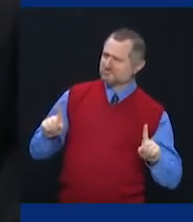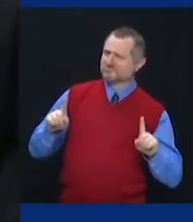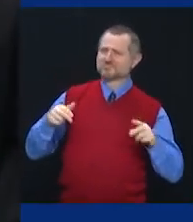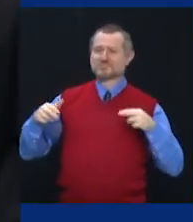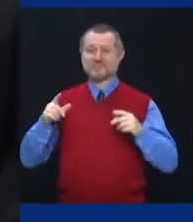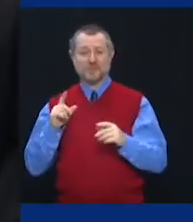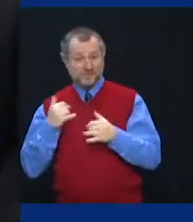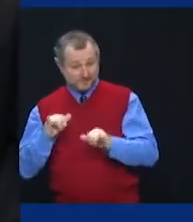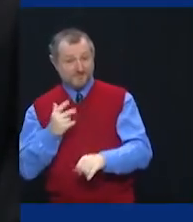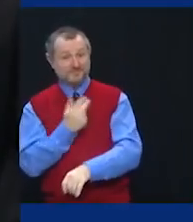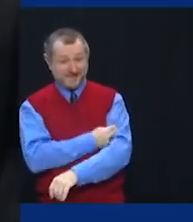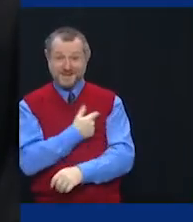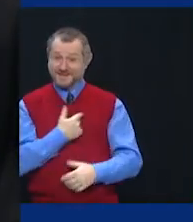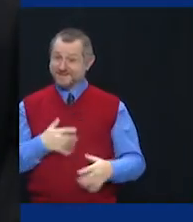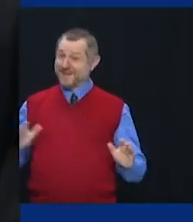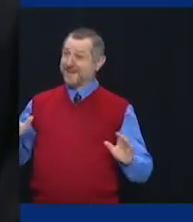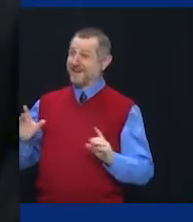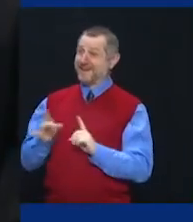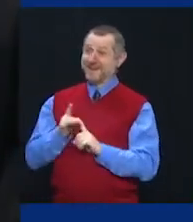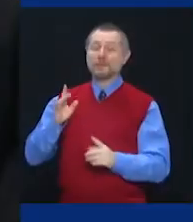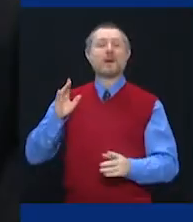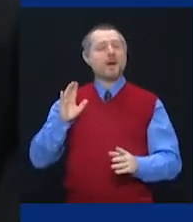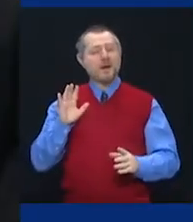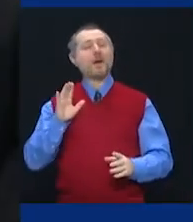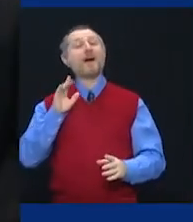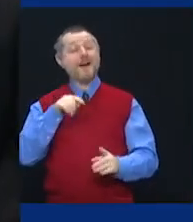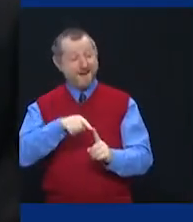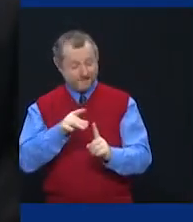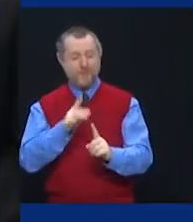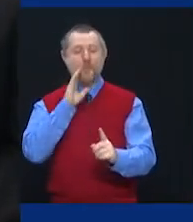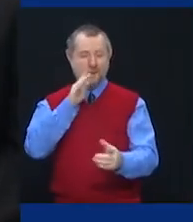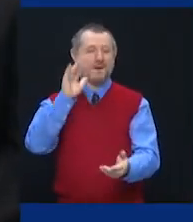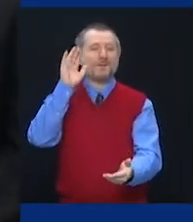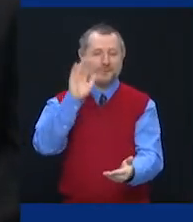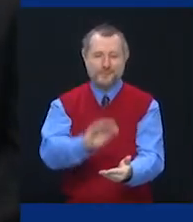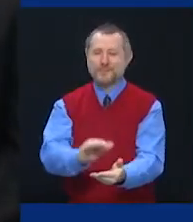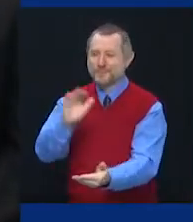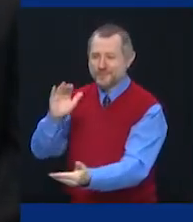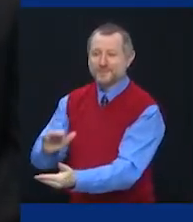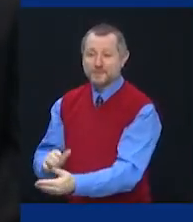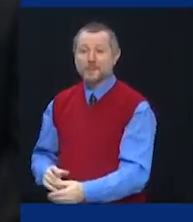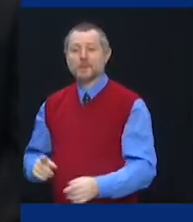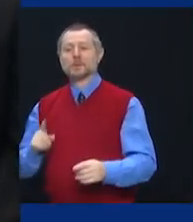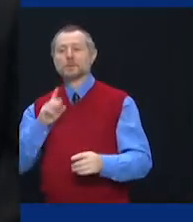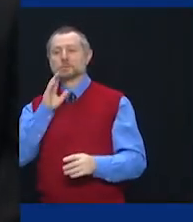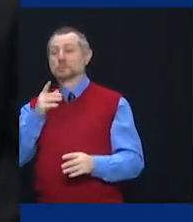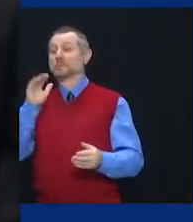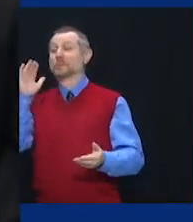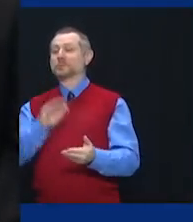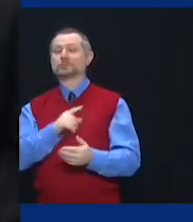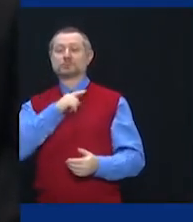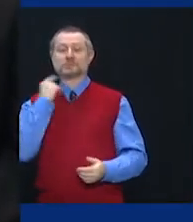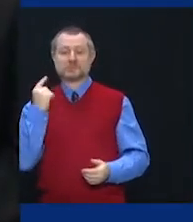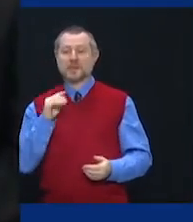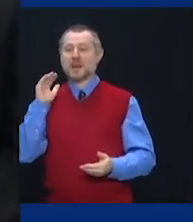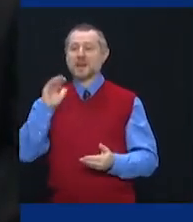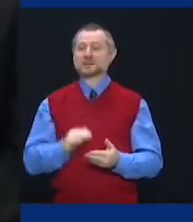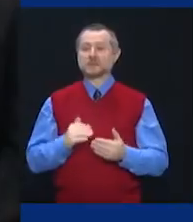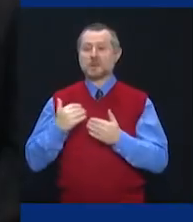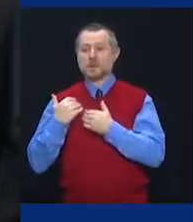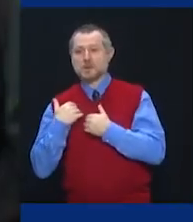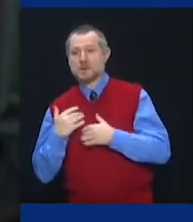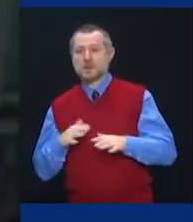York's positivity rate. All three reduce the risks of COVID, taking a tremendous burden off of our hospital